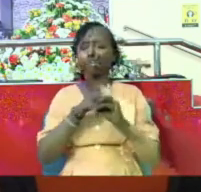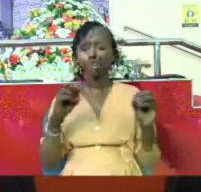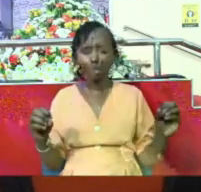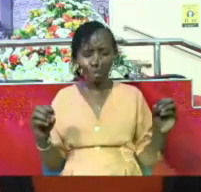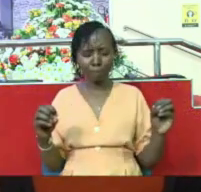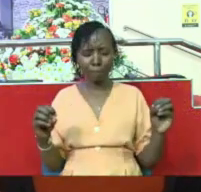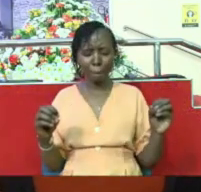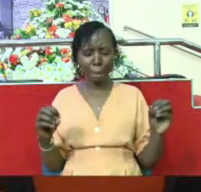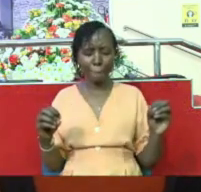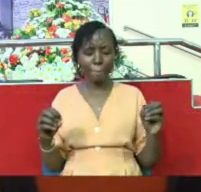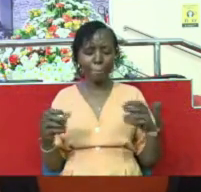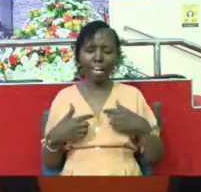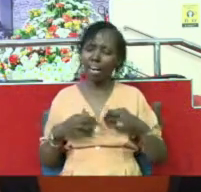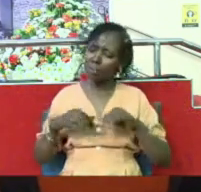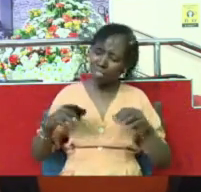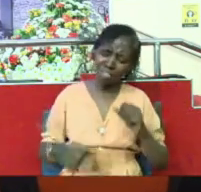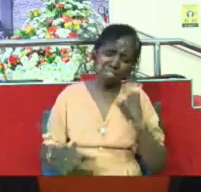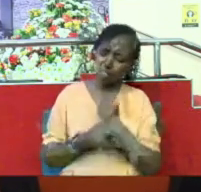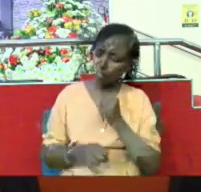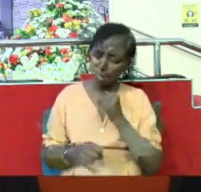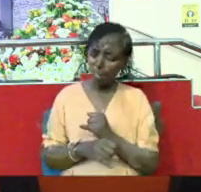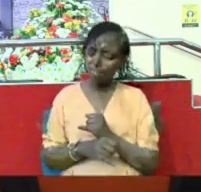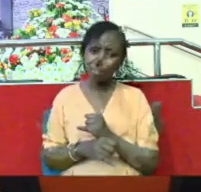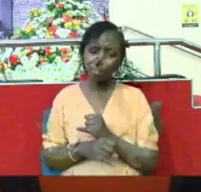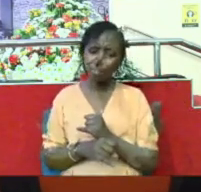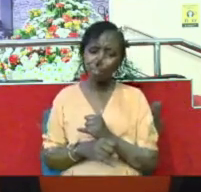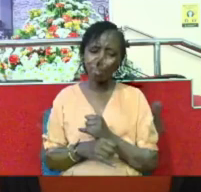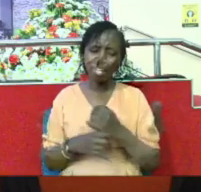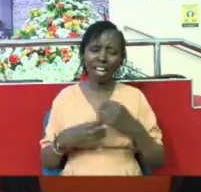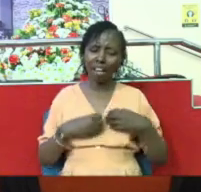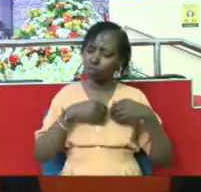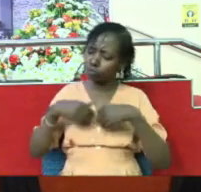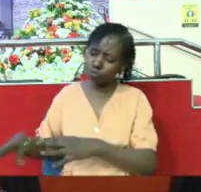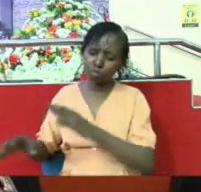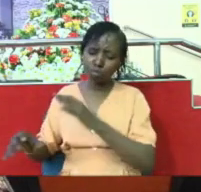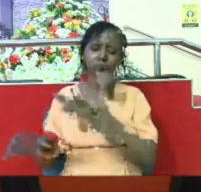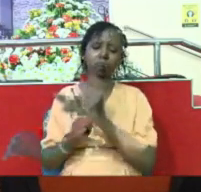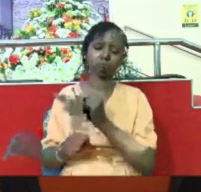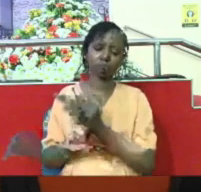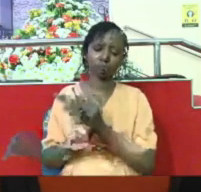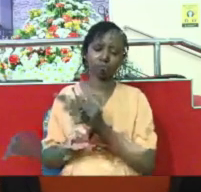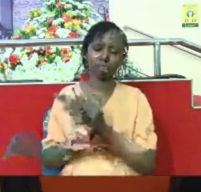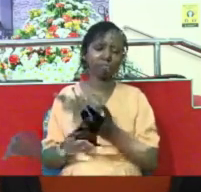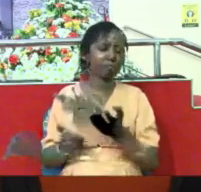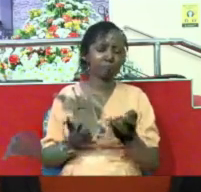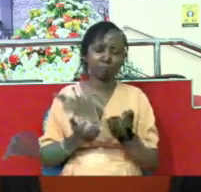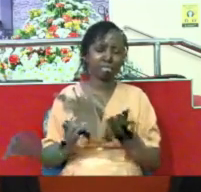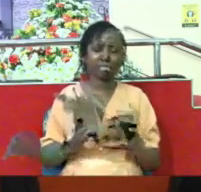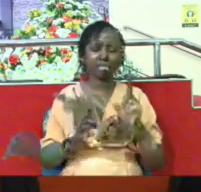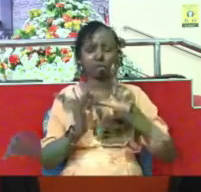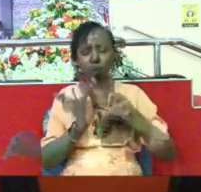I'm looking for a job. Ninatafuta kazi. Or I have lost a job. Nimepoteza kazi. My business has gone down. Biashara yangu